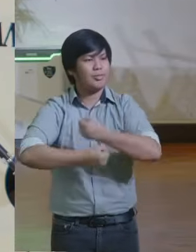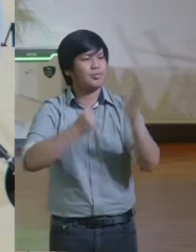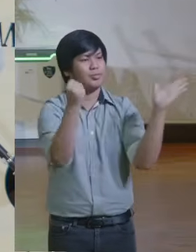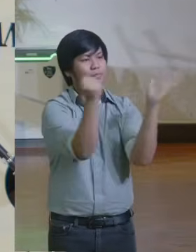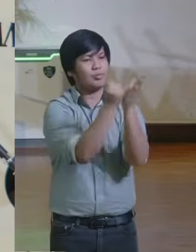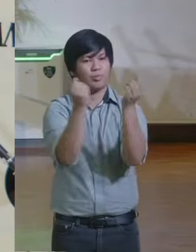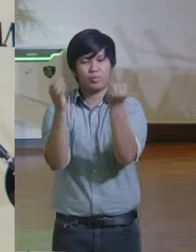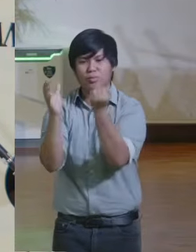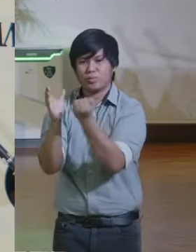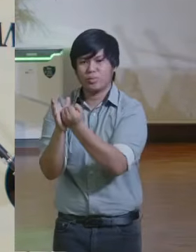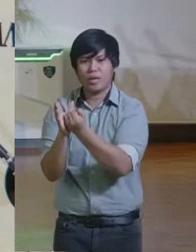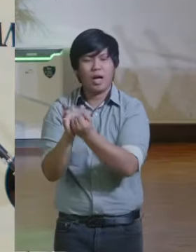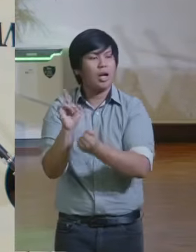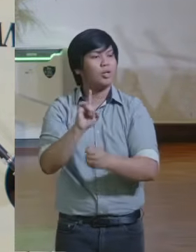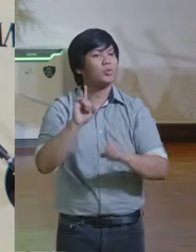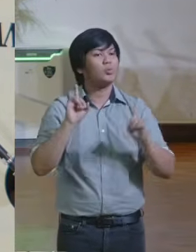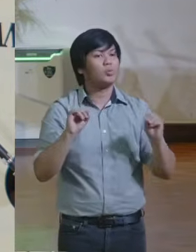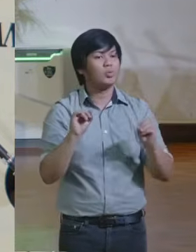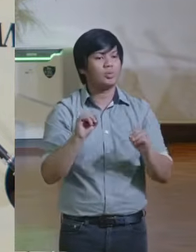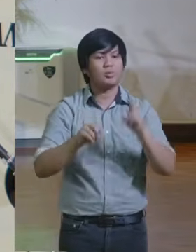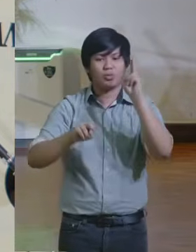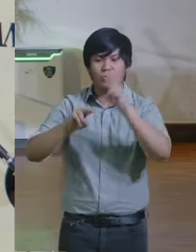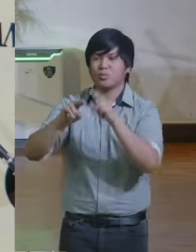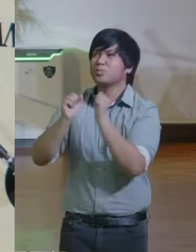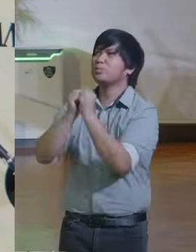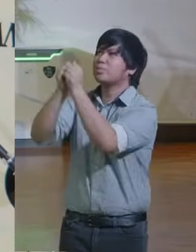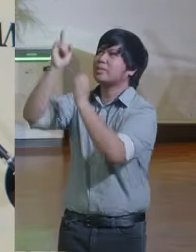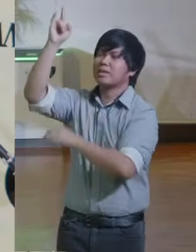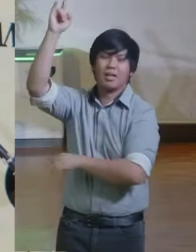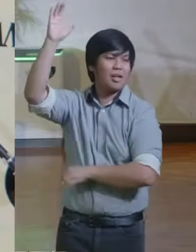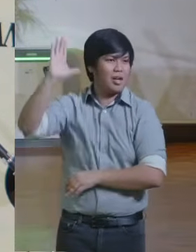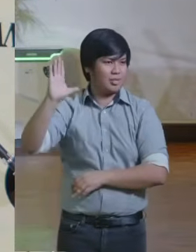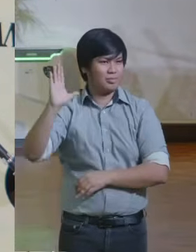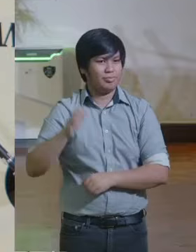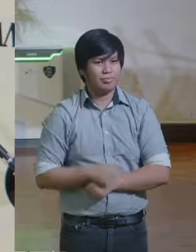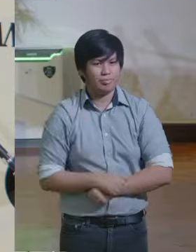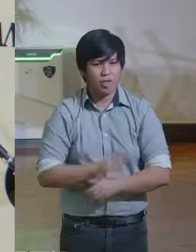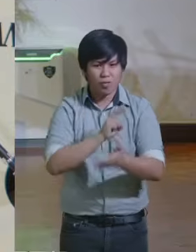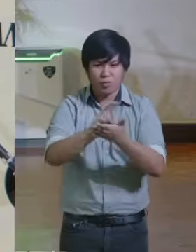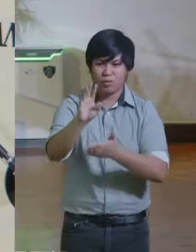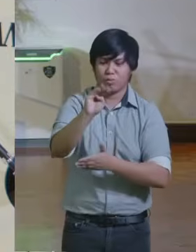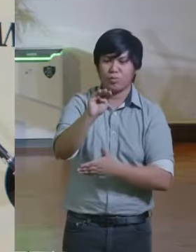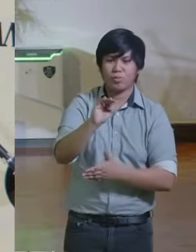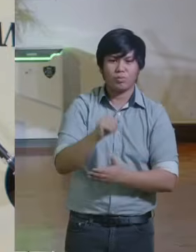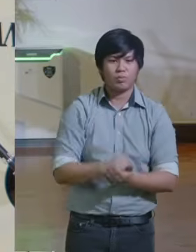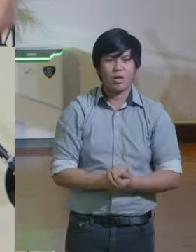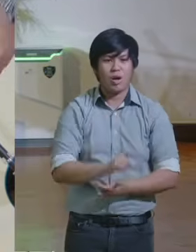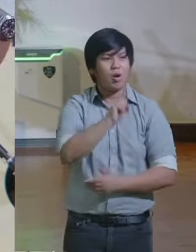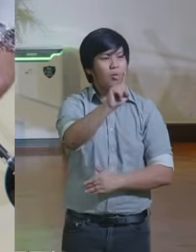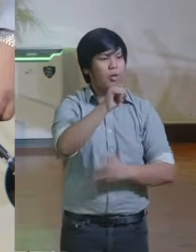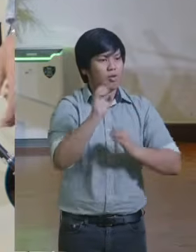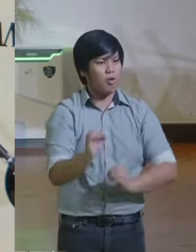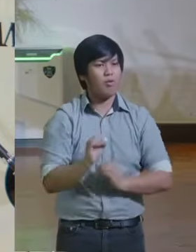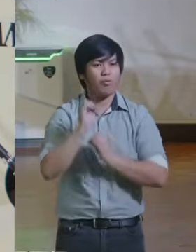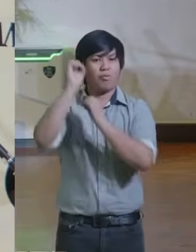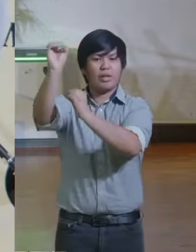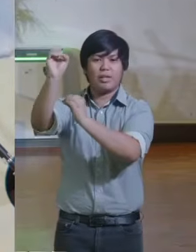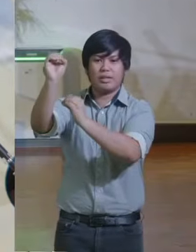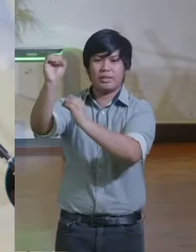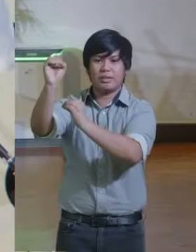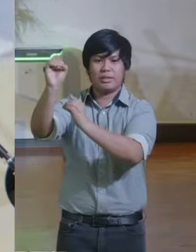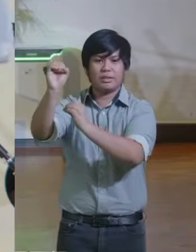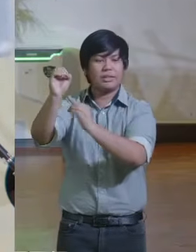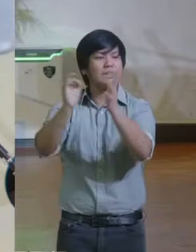sins, He sat down at the right hand of God. Sabi sa verse 14, for by a single offering, He